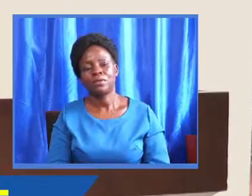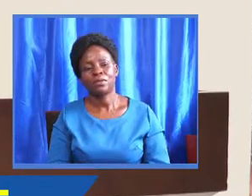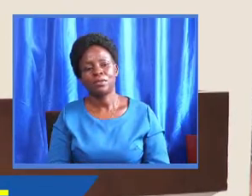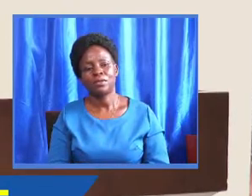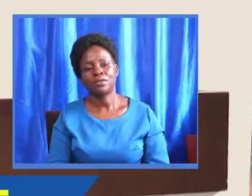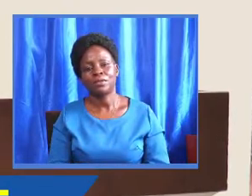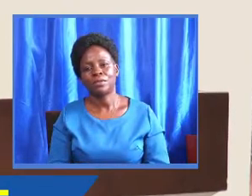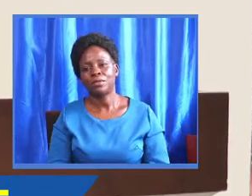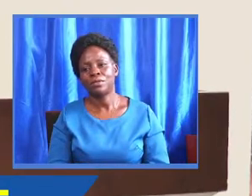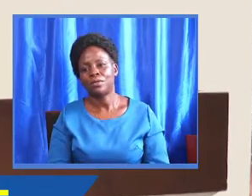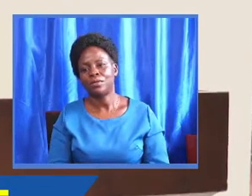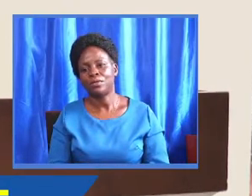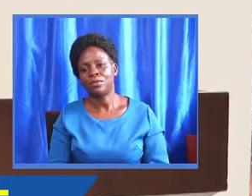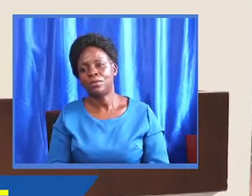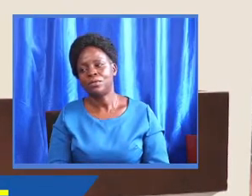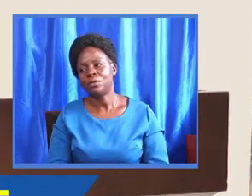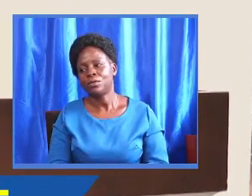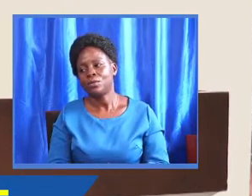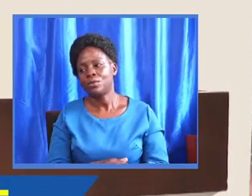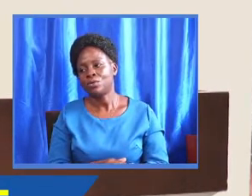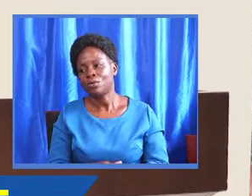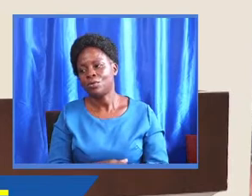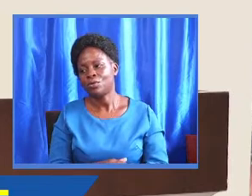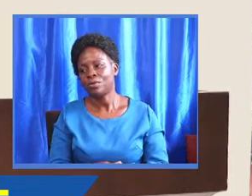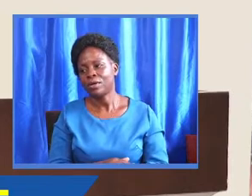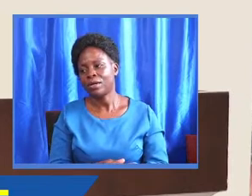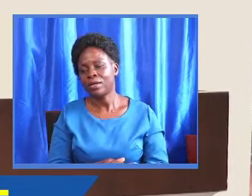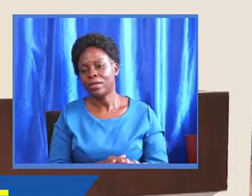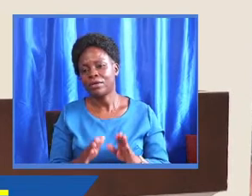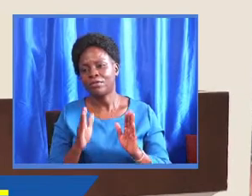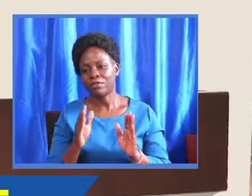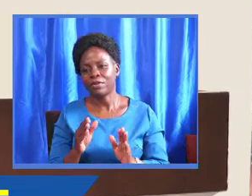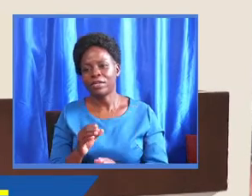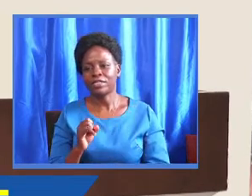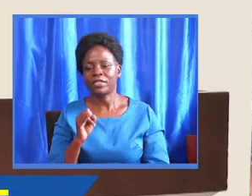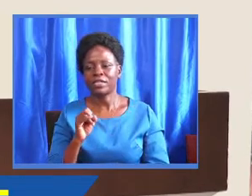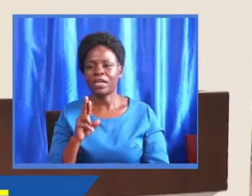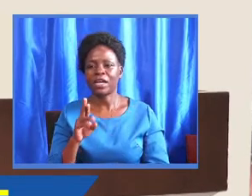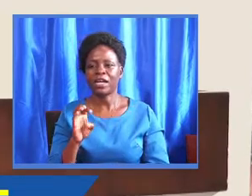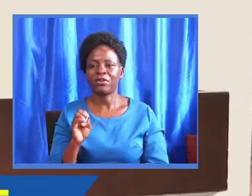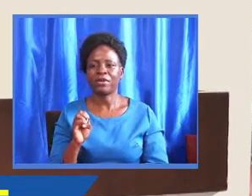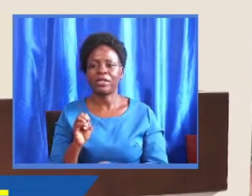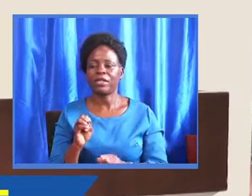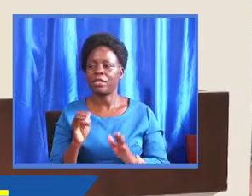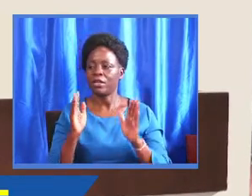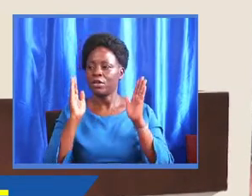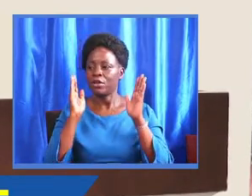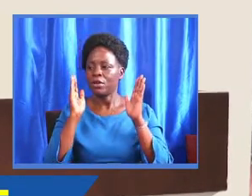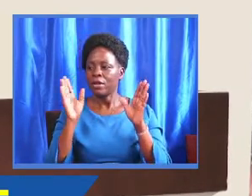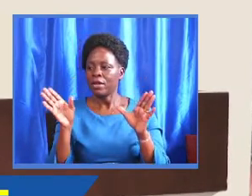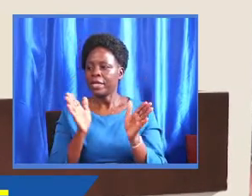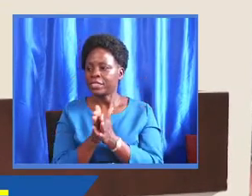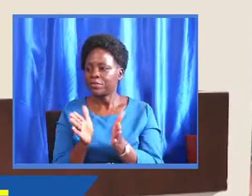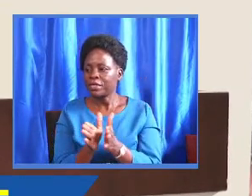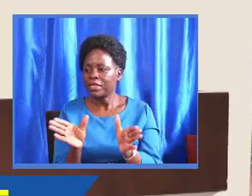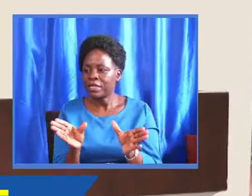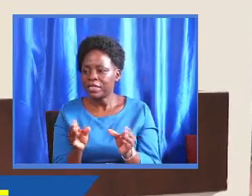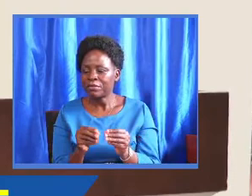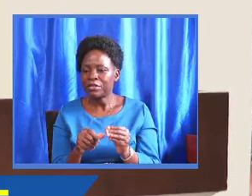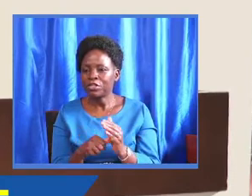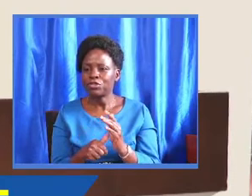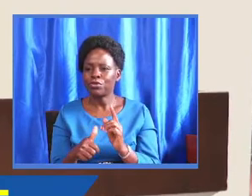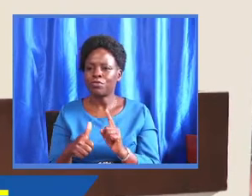particular, will focus on Irene, just to explain, in summary, the issue of rental